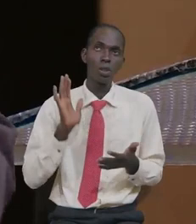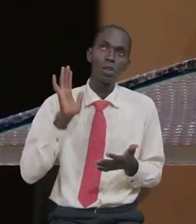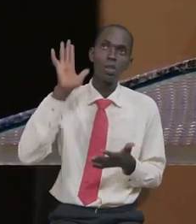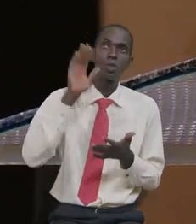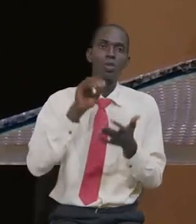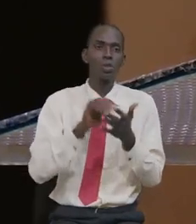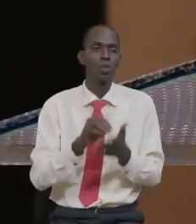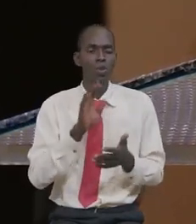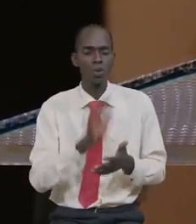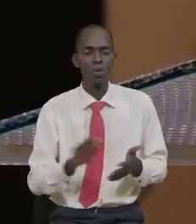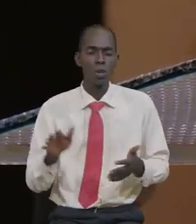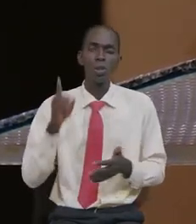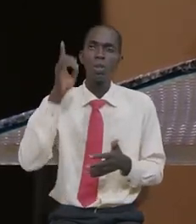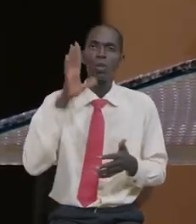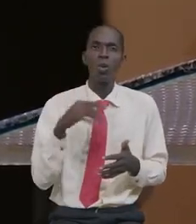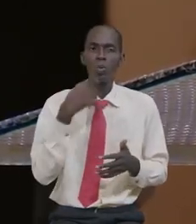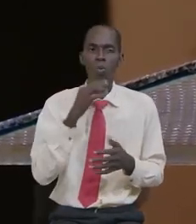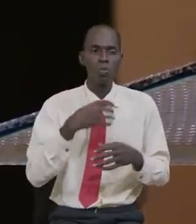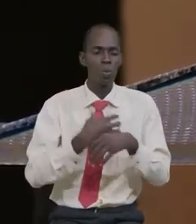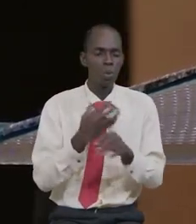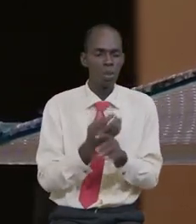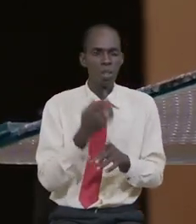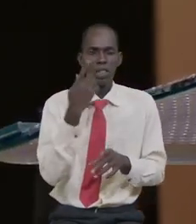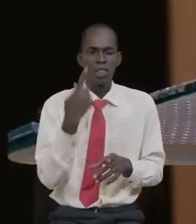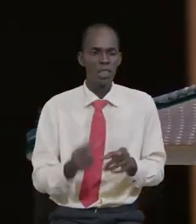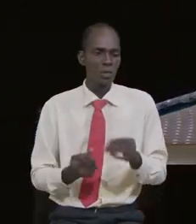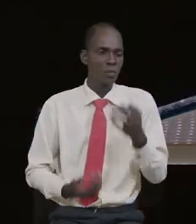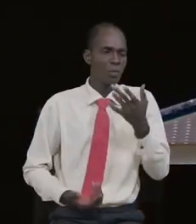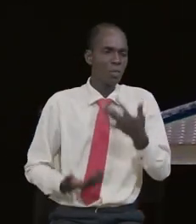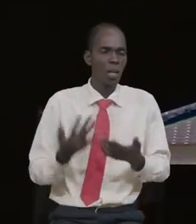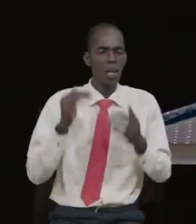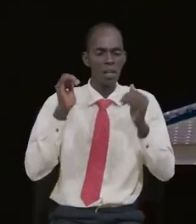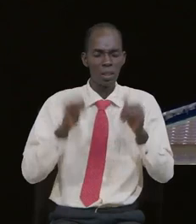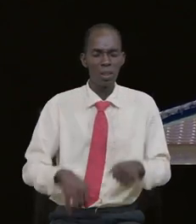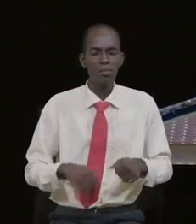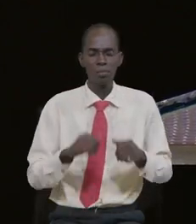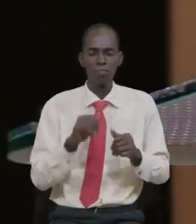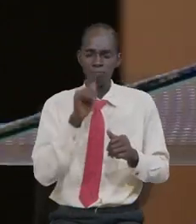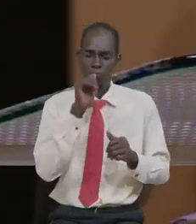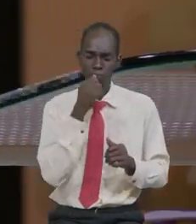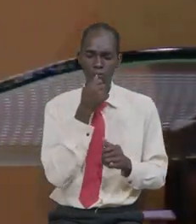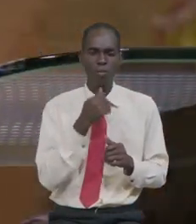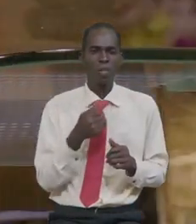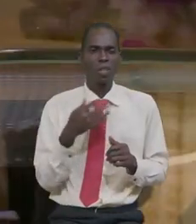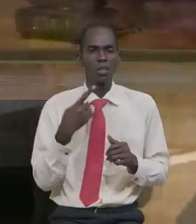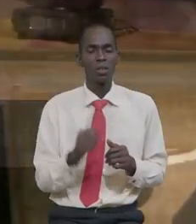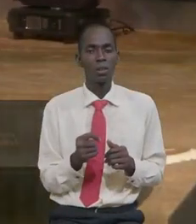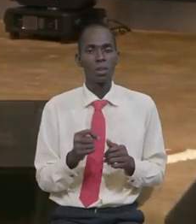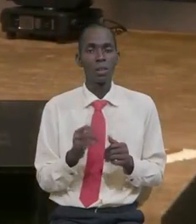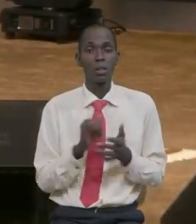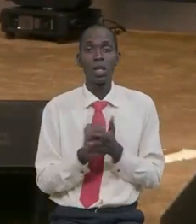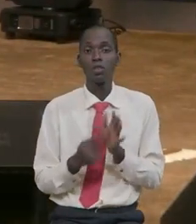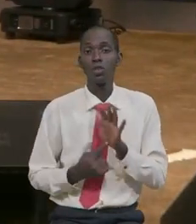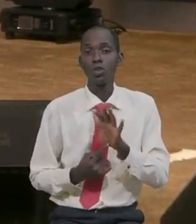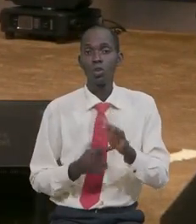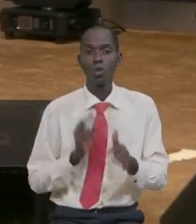God, who created the fire, he can subdue the power of the fire. And that assures us that